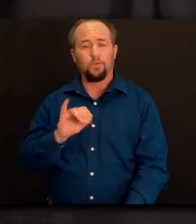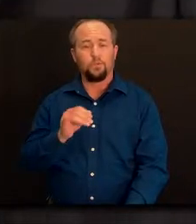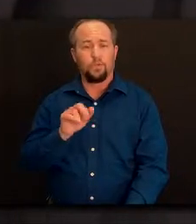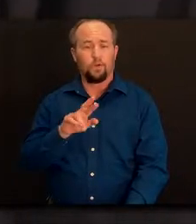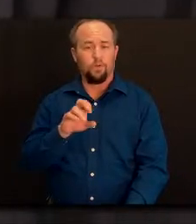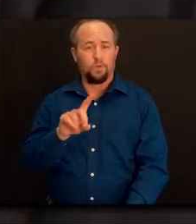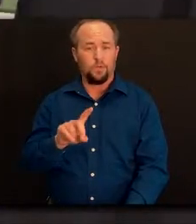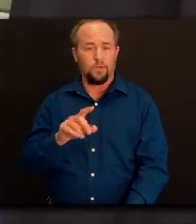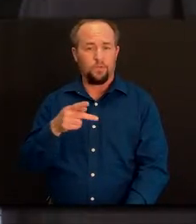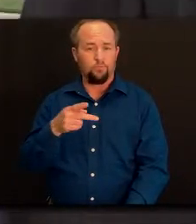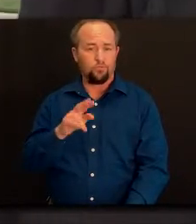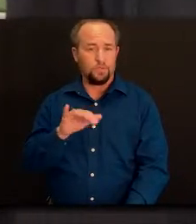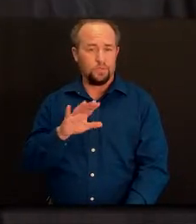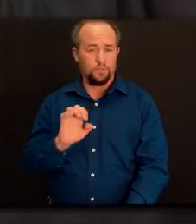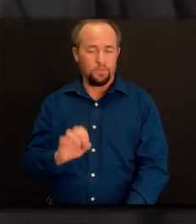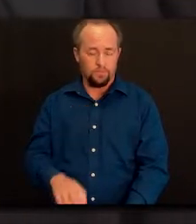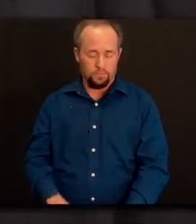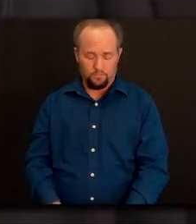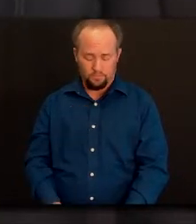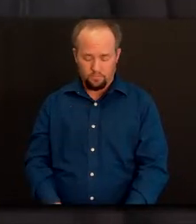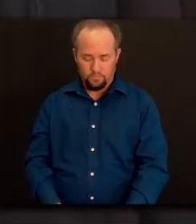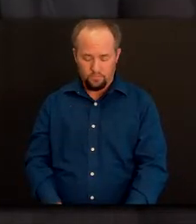Jared Prince.